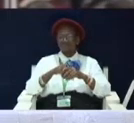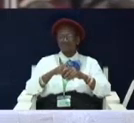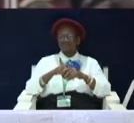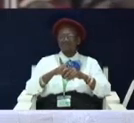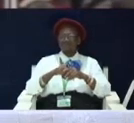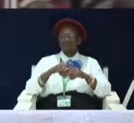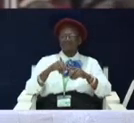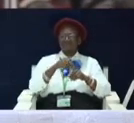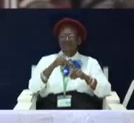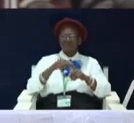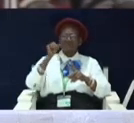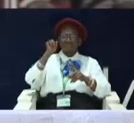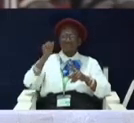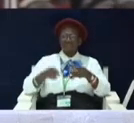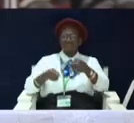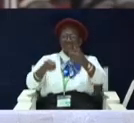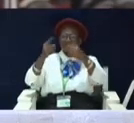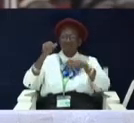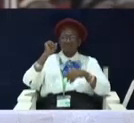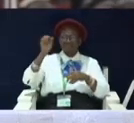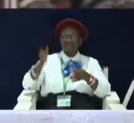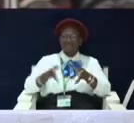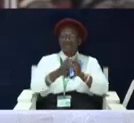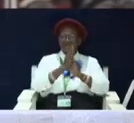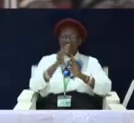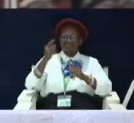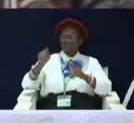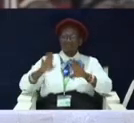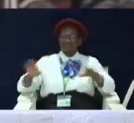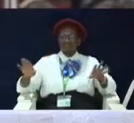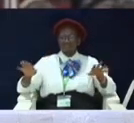When she came, she asked the children.